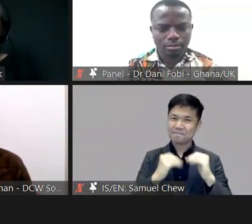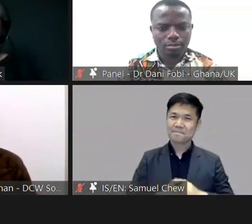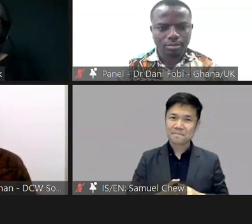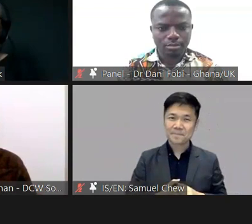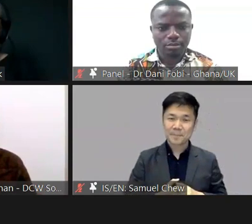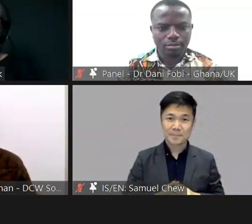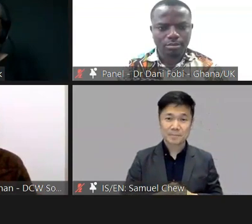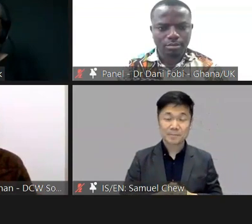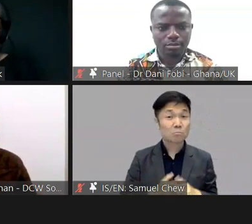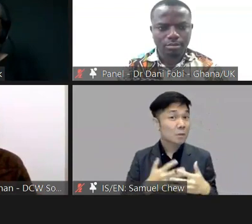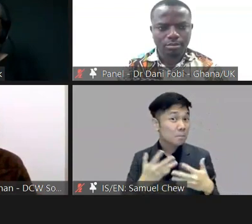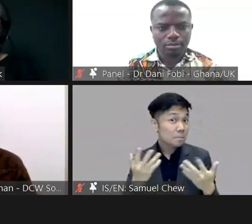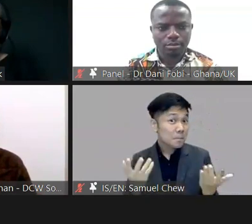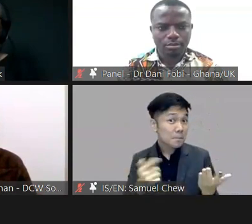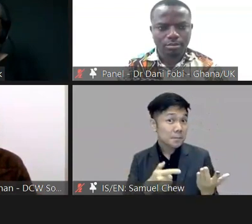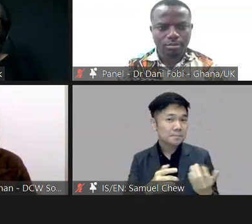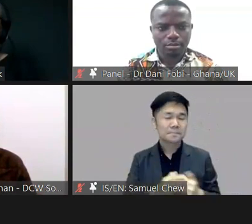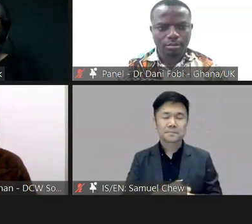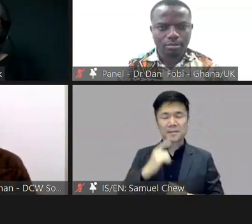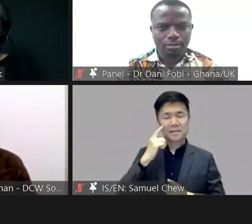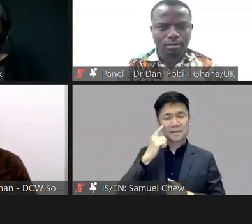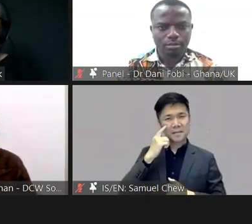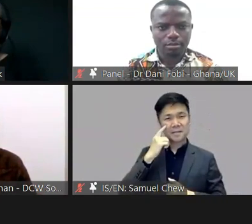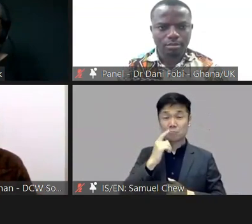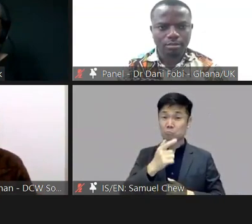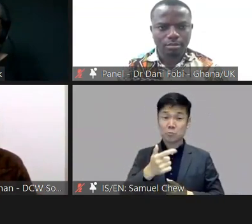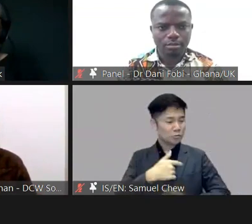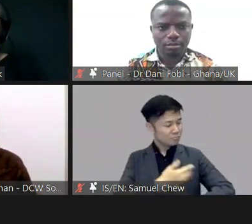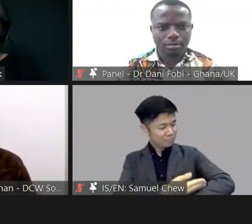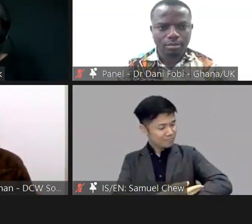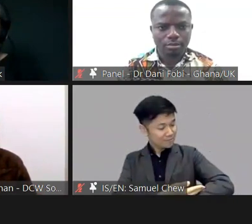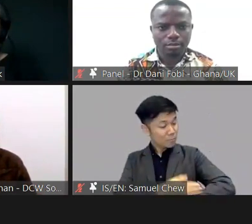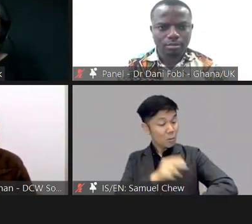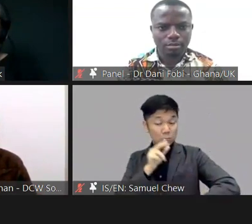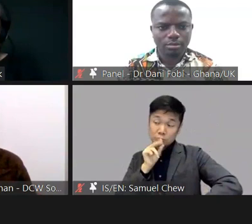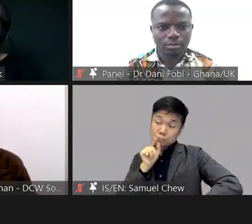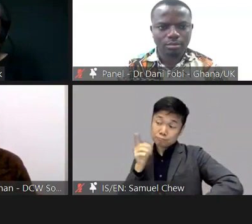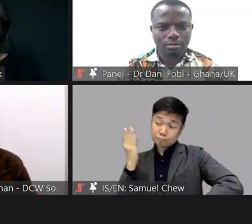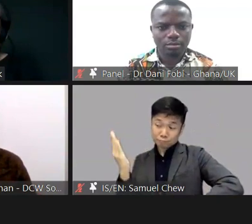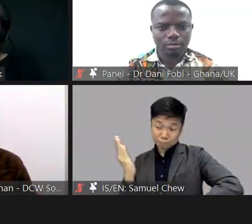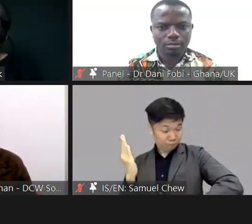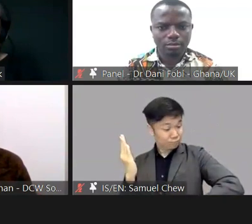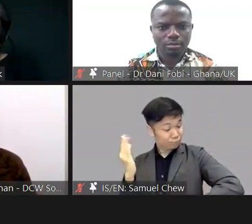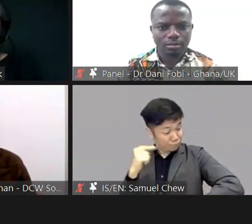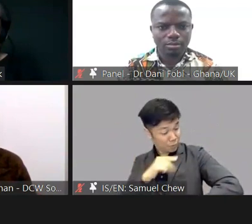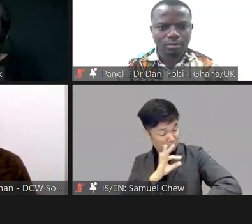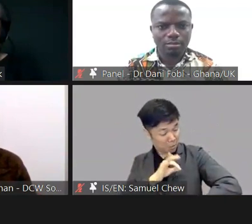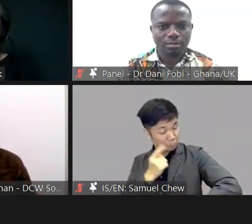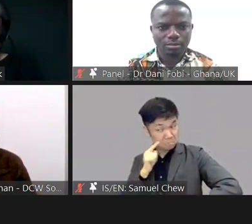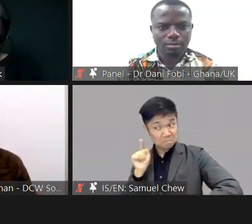can also ask questions about what has happened in the story to see if the child has understood what is happening